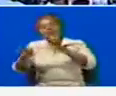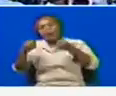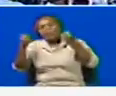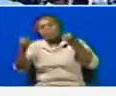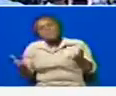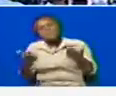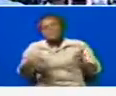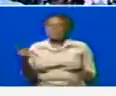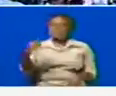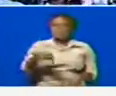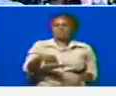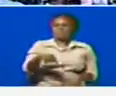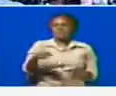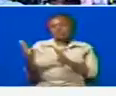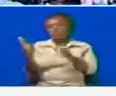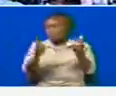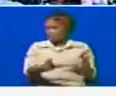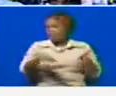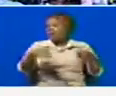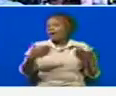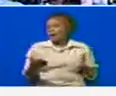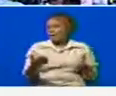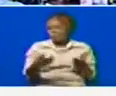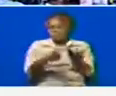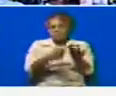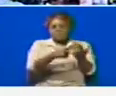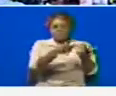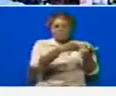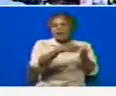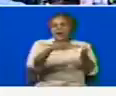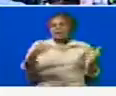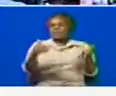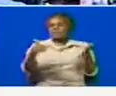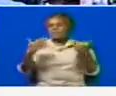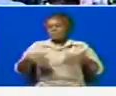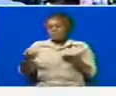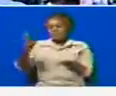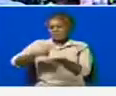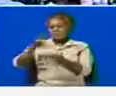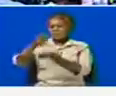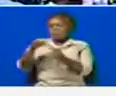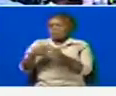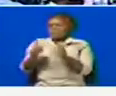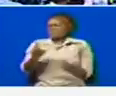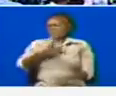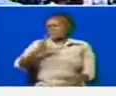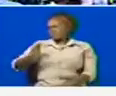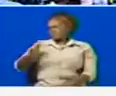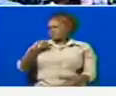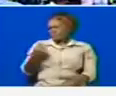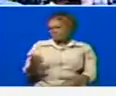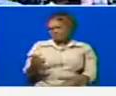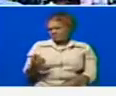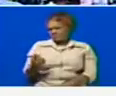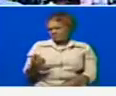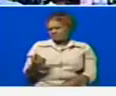people turned up. The norm is usually that it is calculated against the number of registered voters. But what the commission is telling us